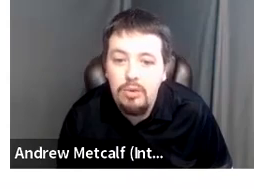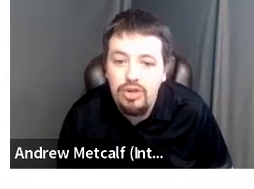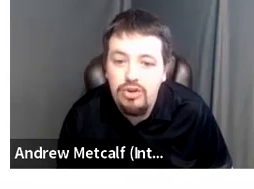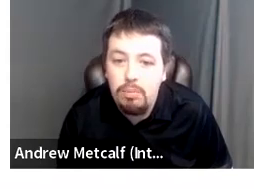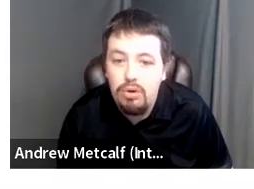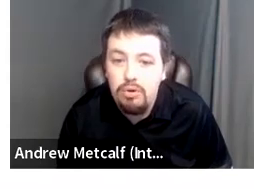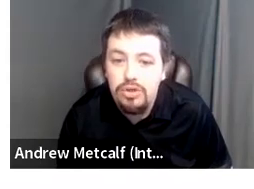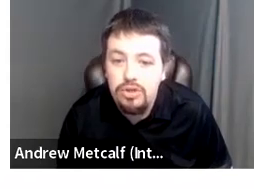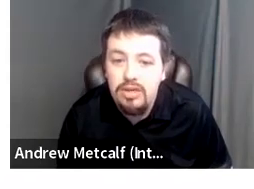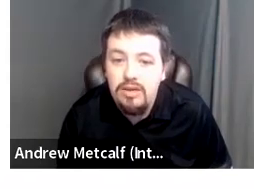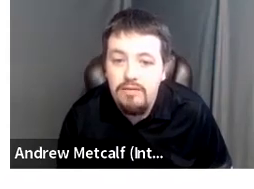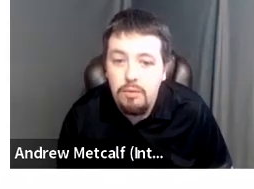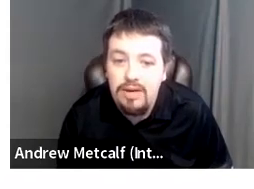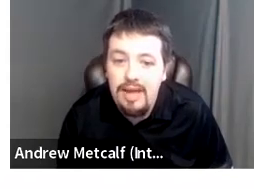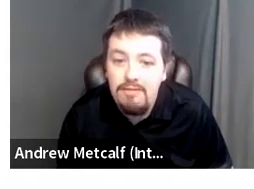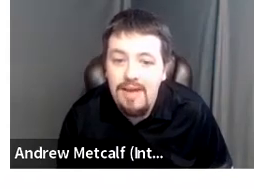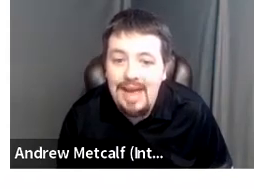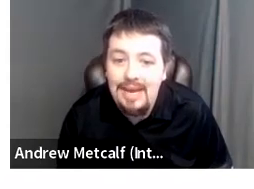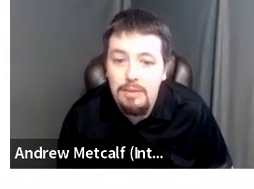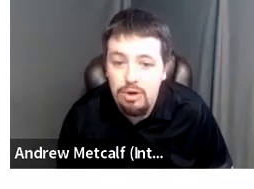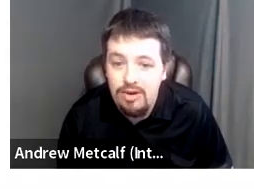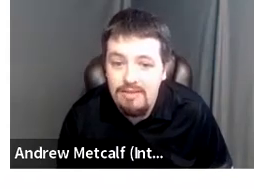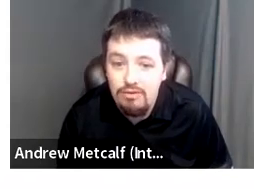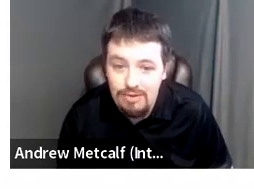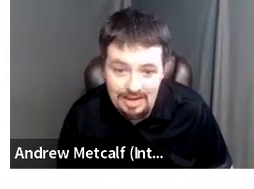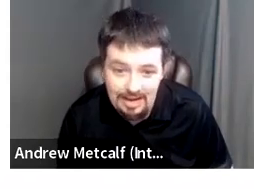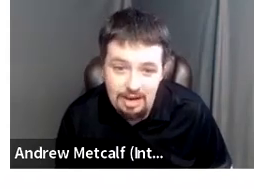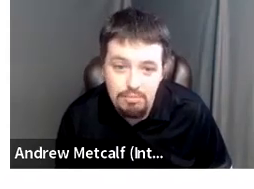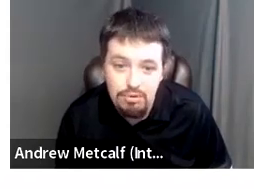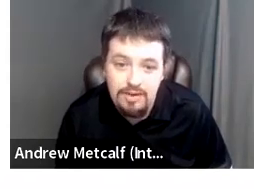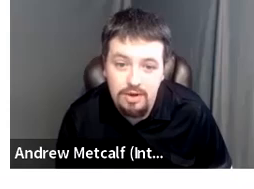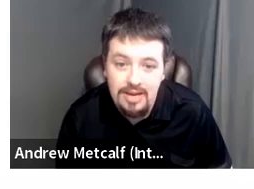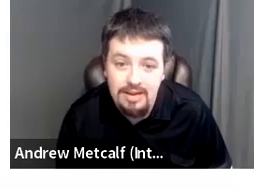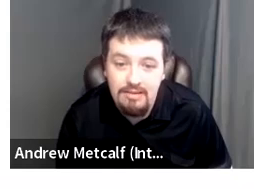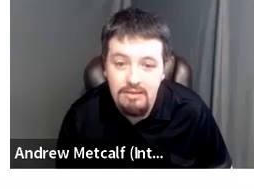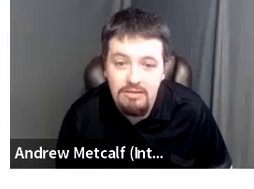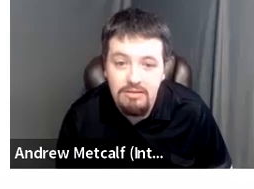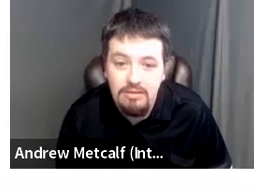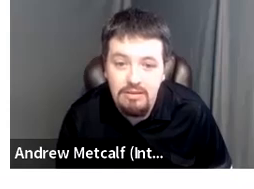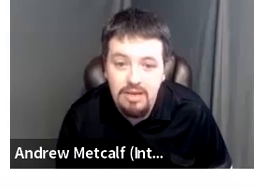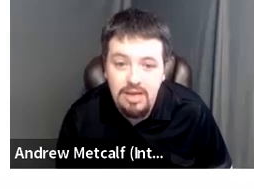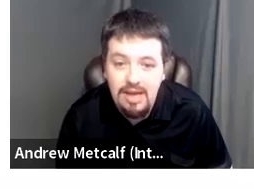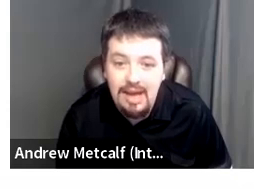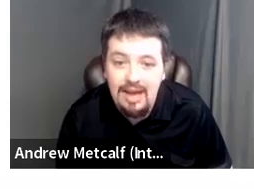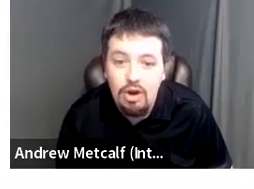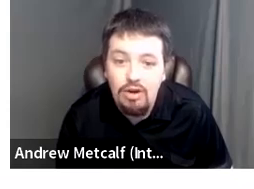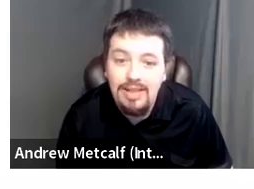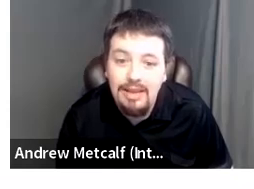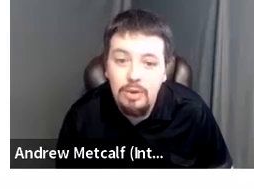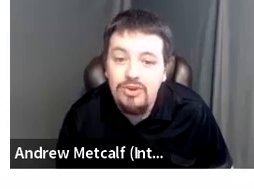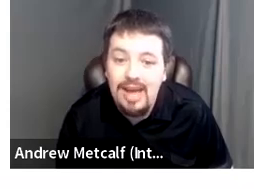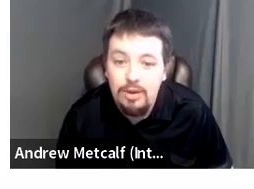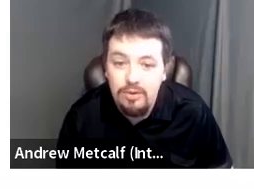multiple language approach for deaf and immigrants in reading and improving their reading skills, and